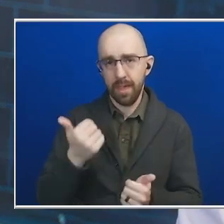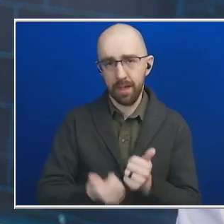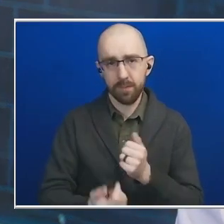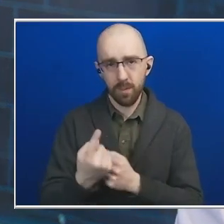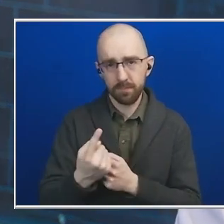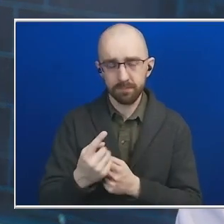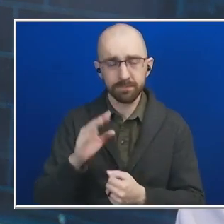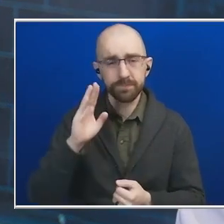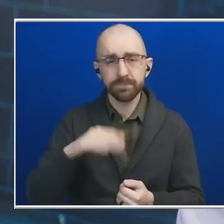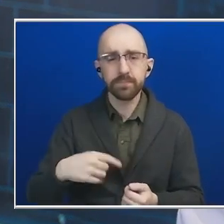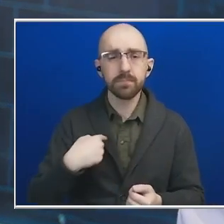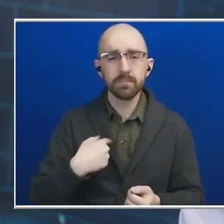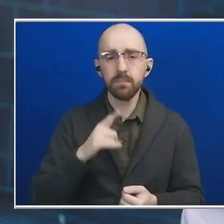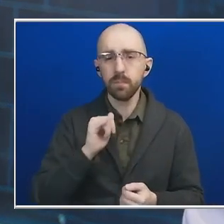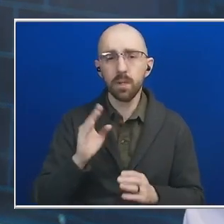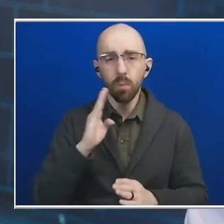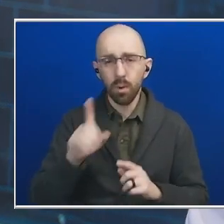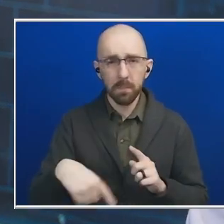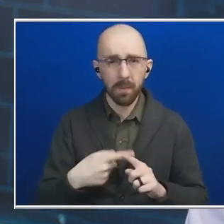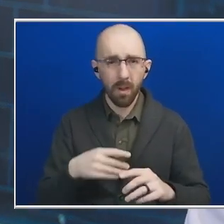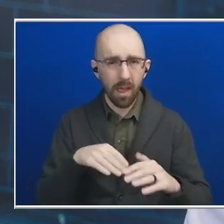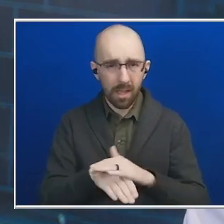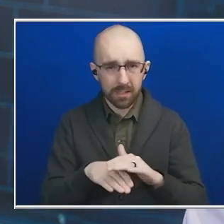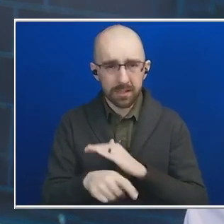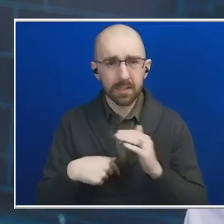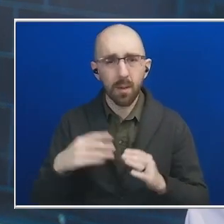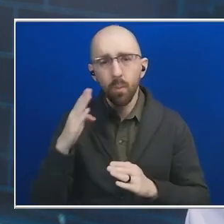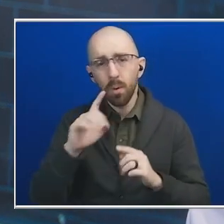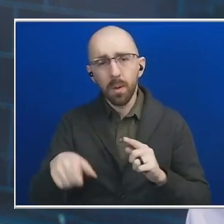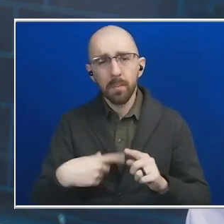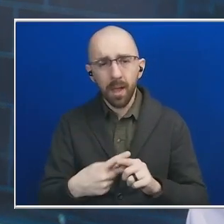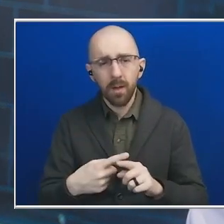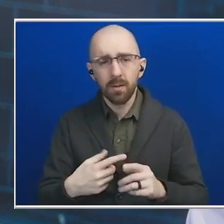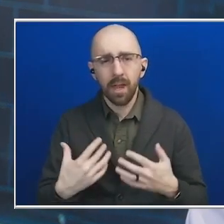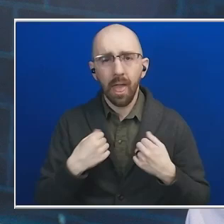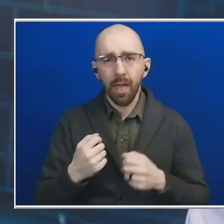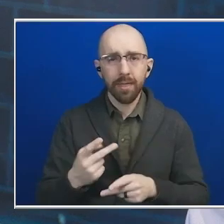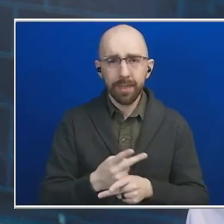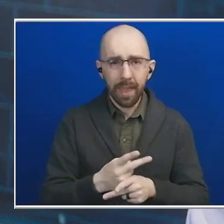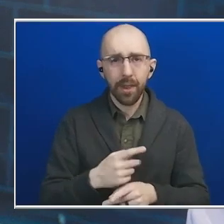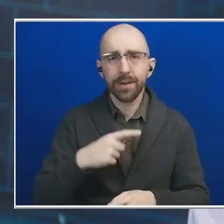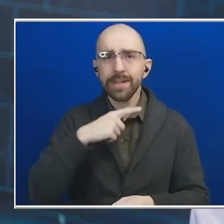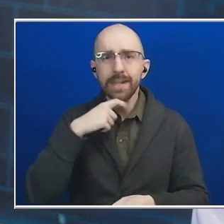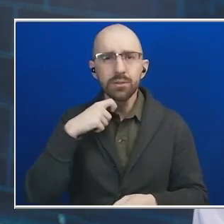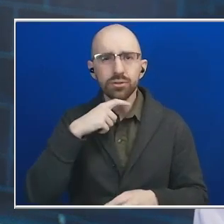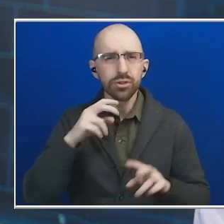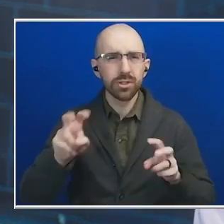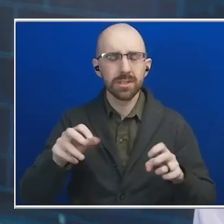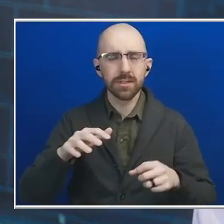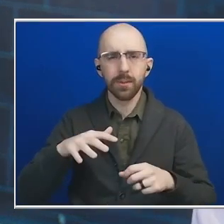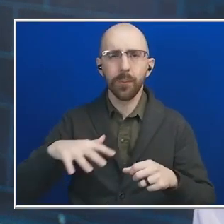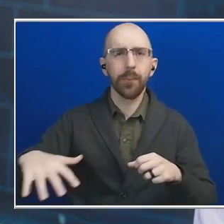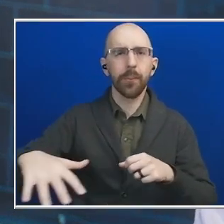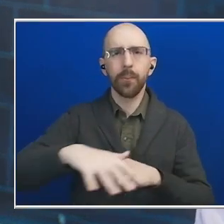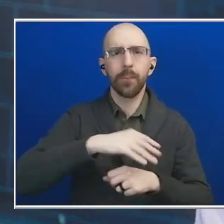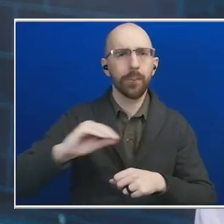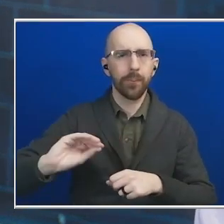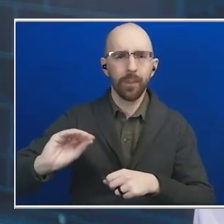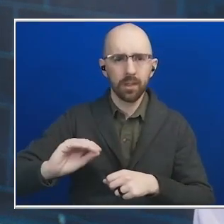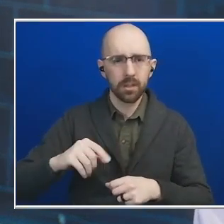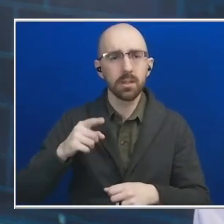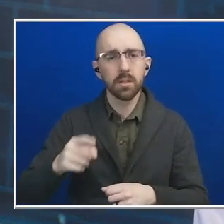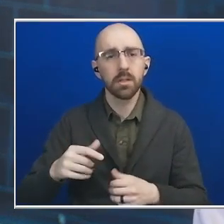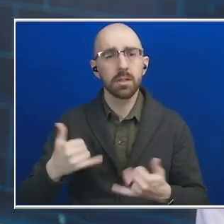really worry about access. I worry about healthcare deserts out there. And, the state of healthcare these days, with all the pressures